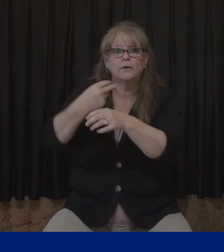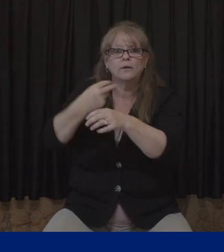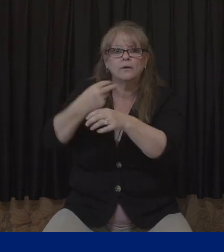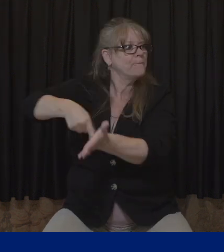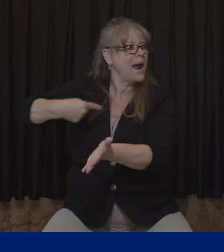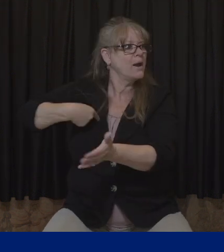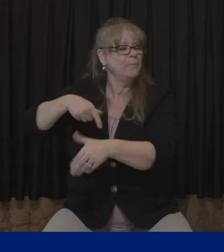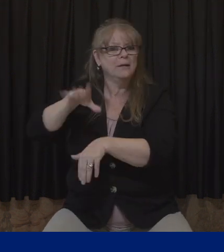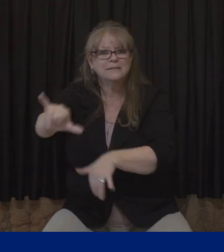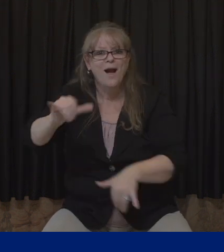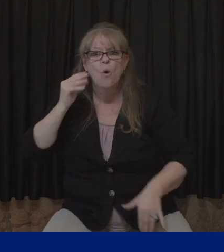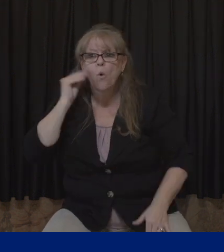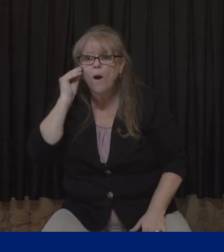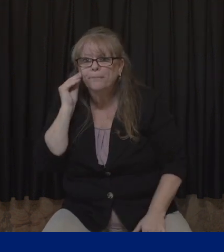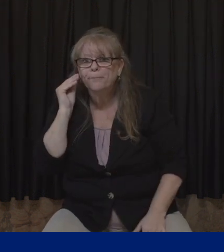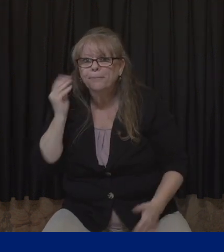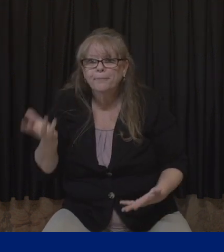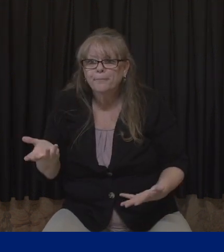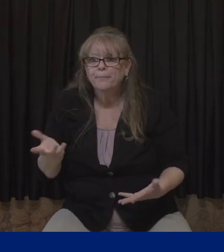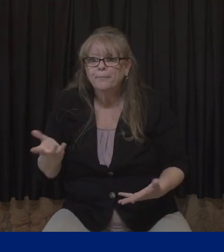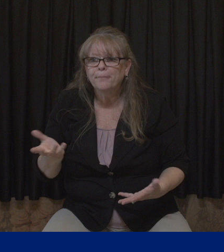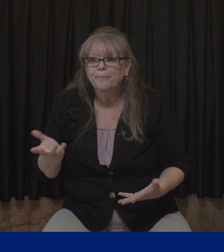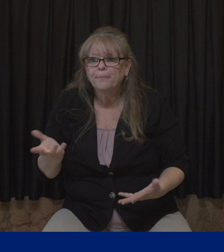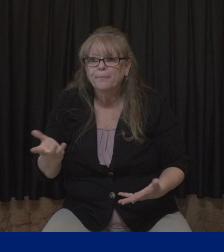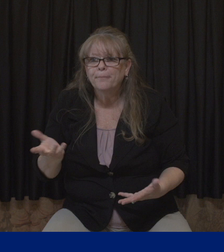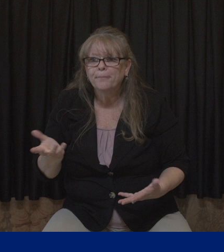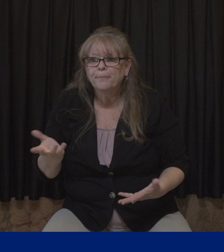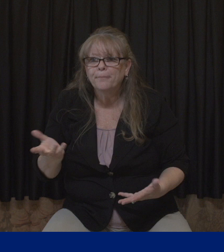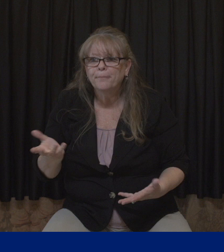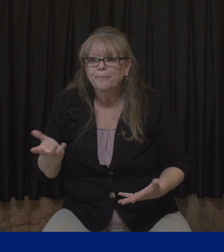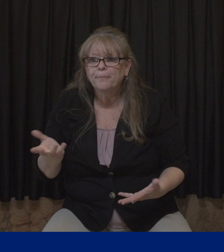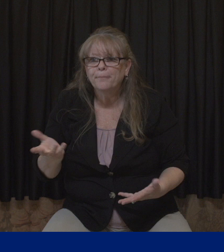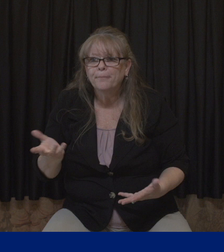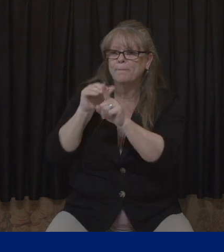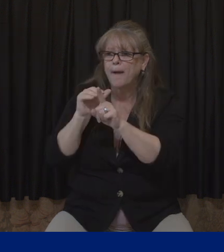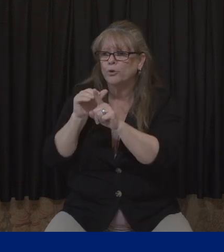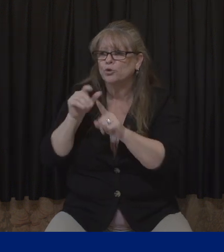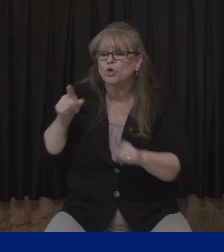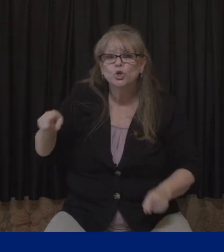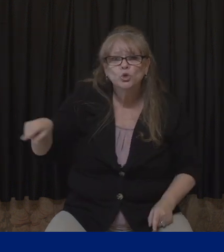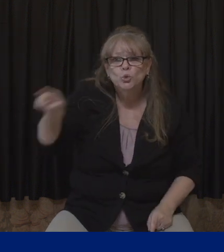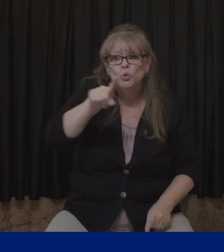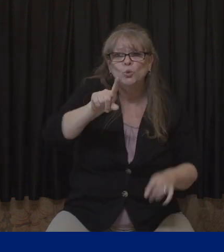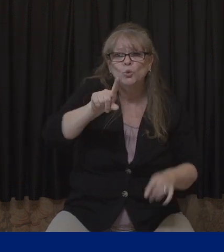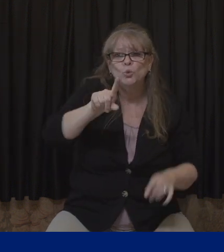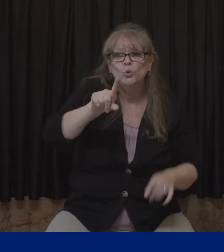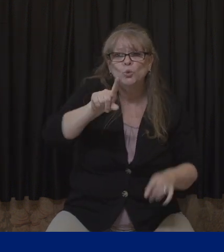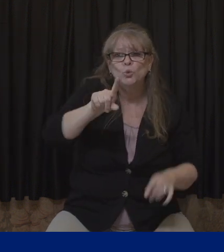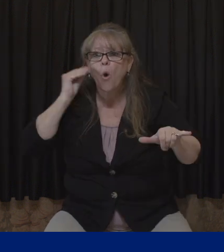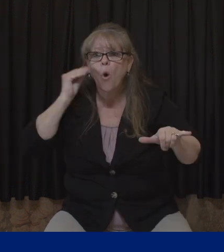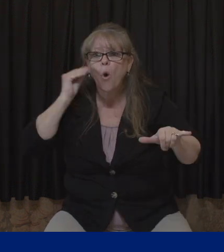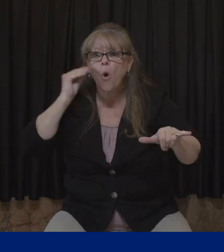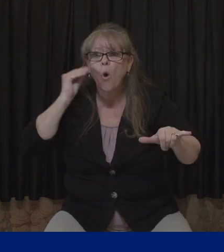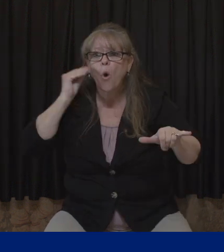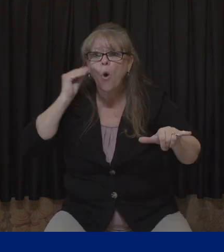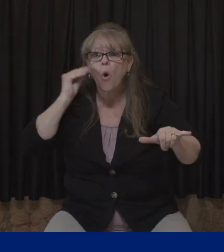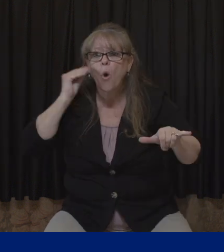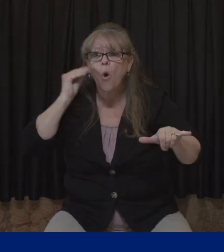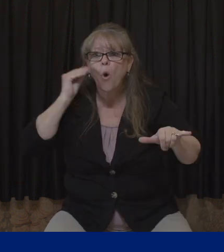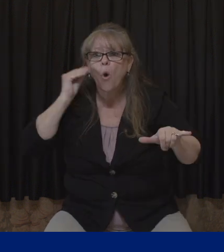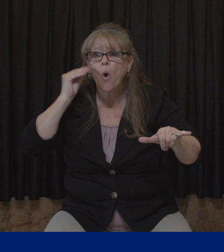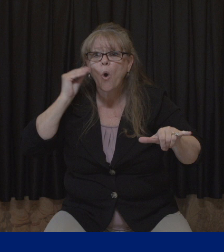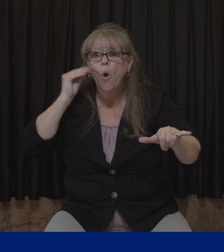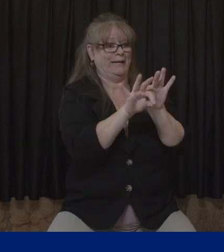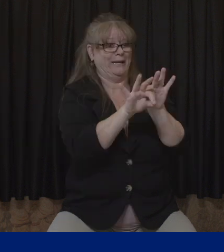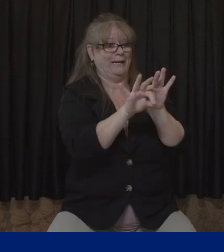have been under this stay-at-home. Remember, under our stay-at-home, we had many critical industries that continue to function. Every state in the country